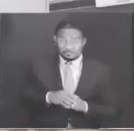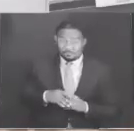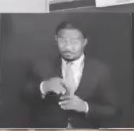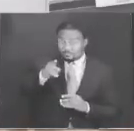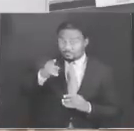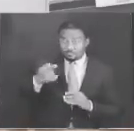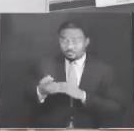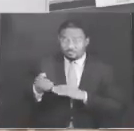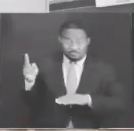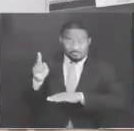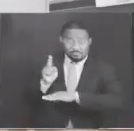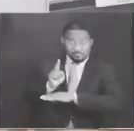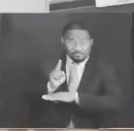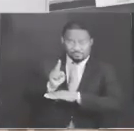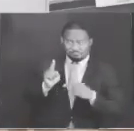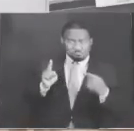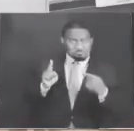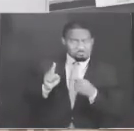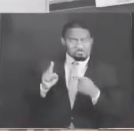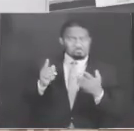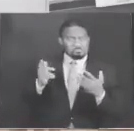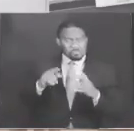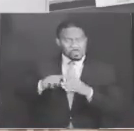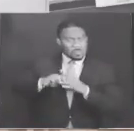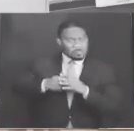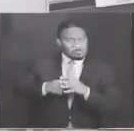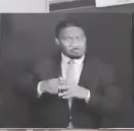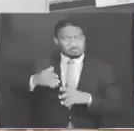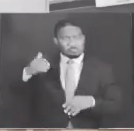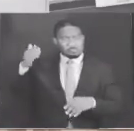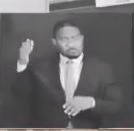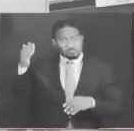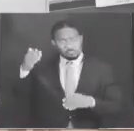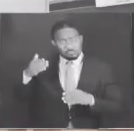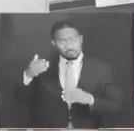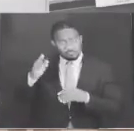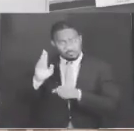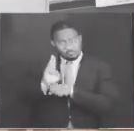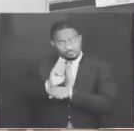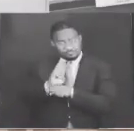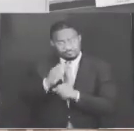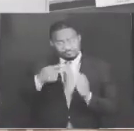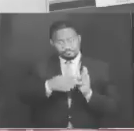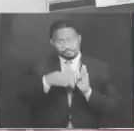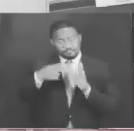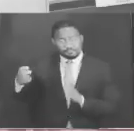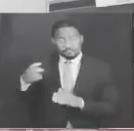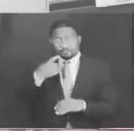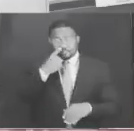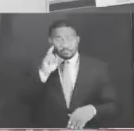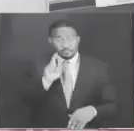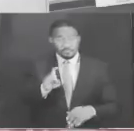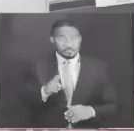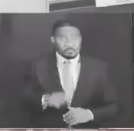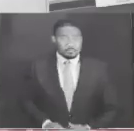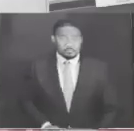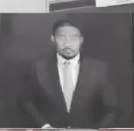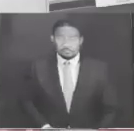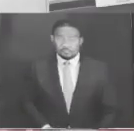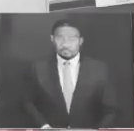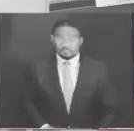box and begins to breach this order, by which time the horses would have